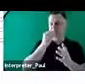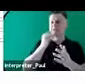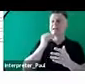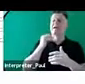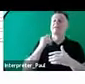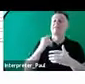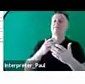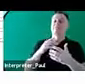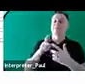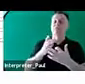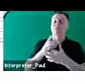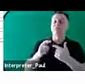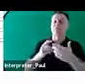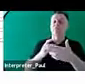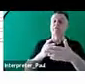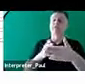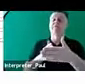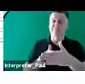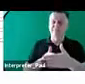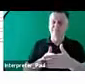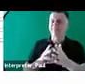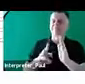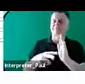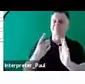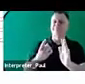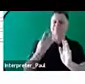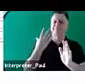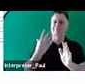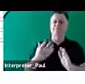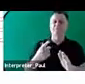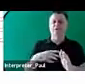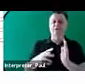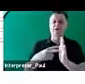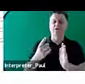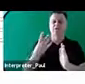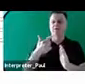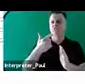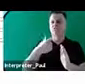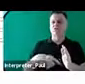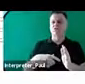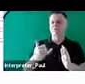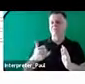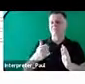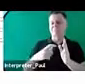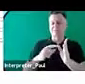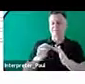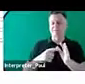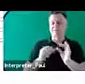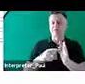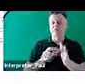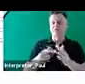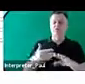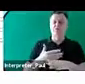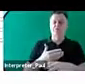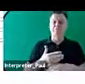in the recruitment process and they're being rejected. And they're being rejected for roles that actually they're more than capable of doing. So